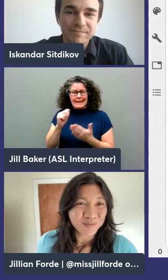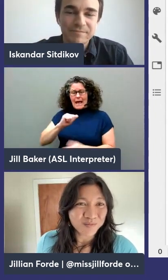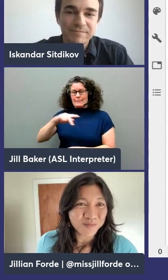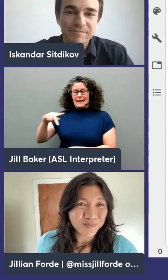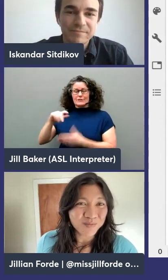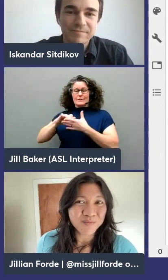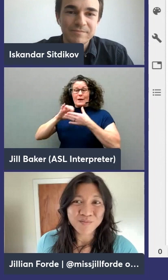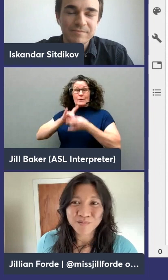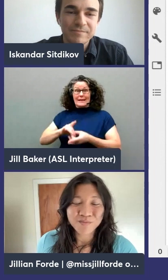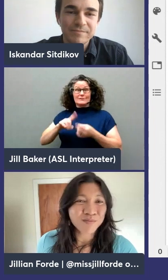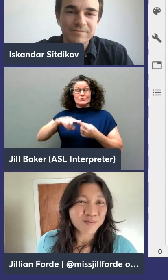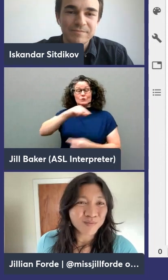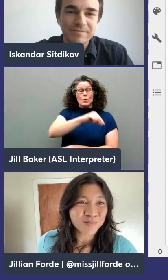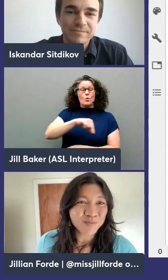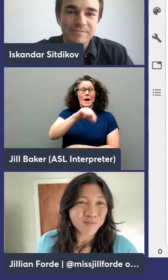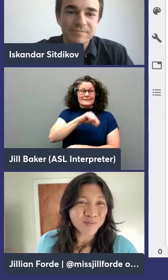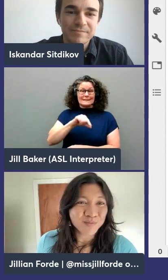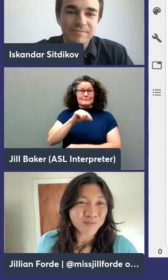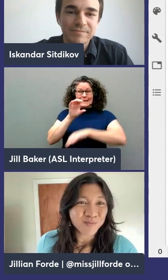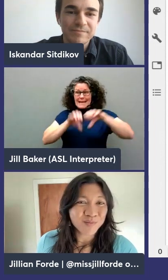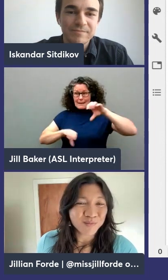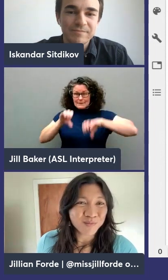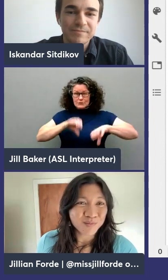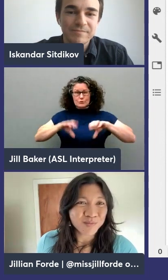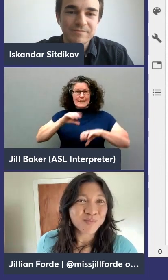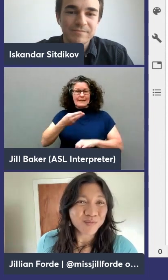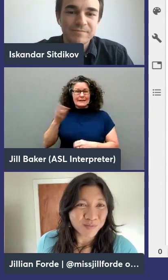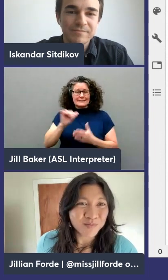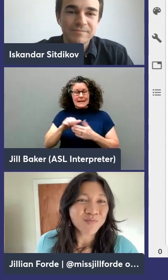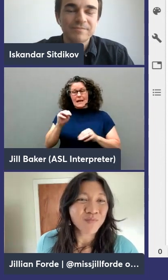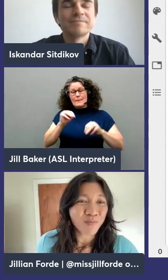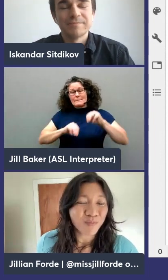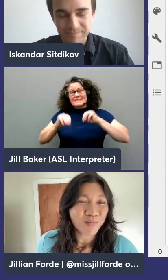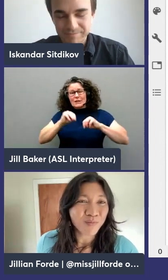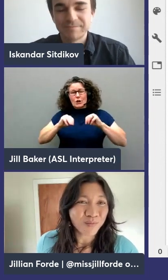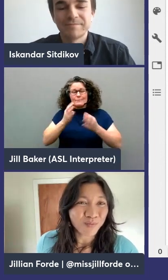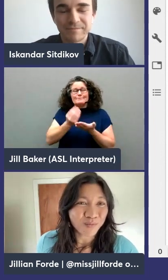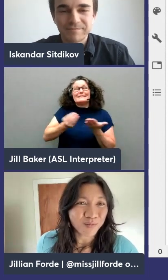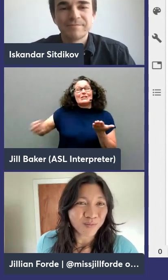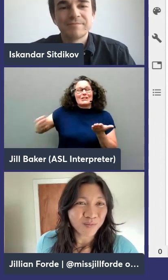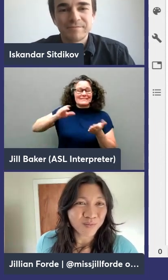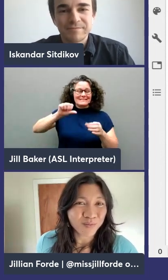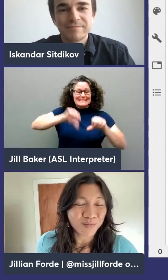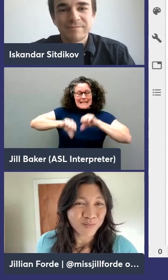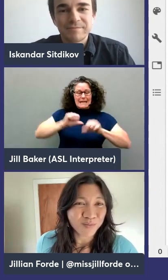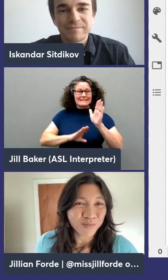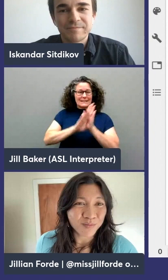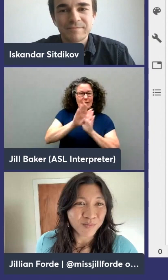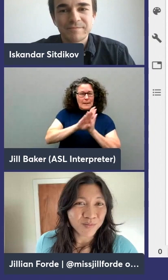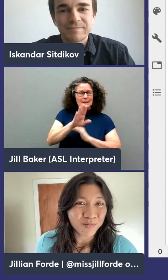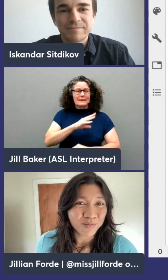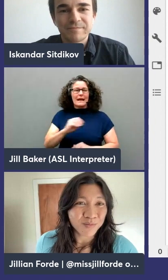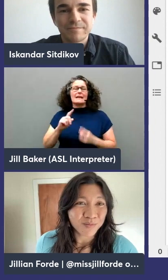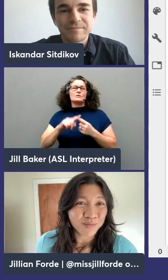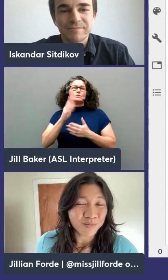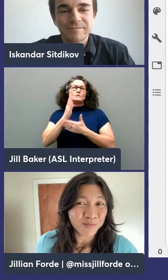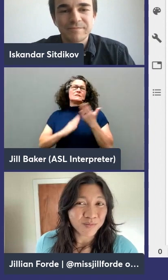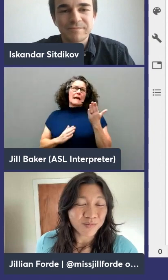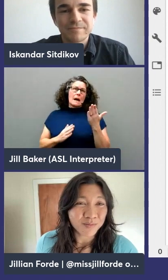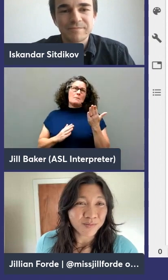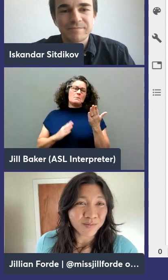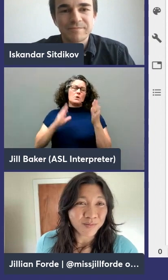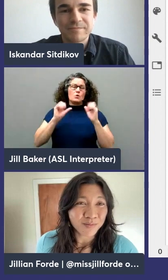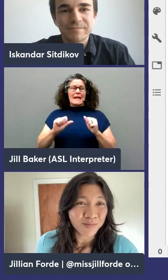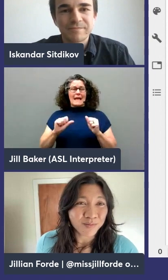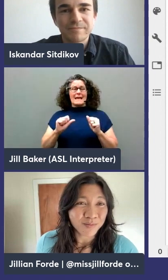quantum chemistry and things like material science development. And even to some extent, you can encode